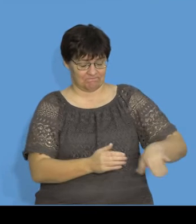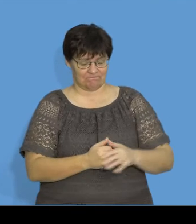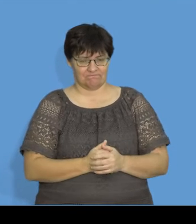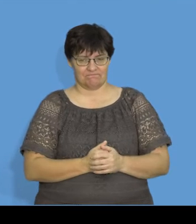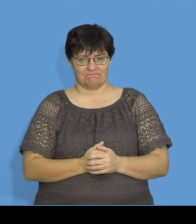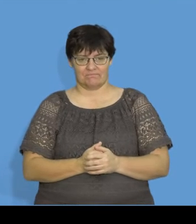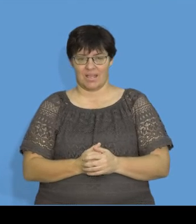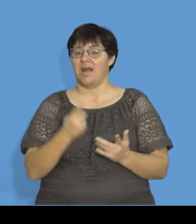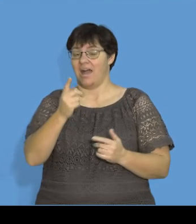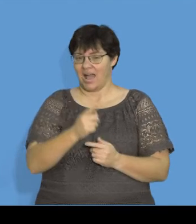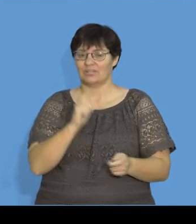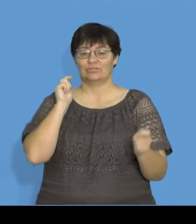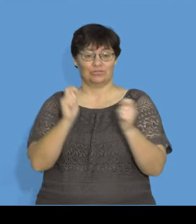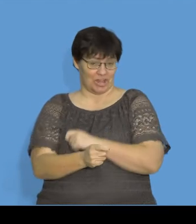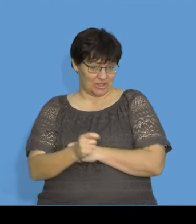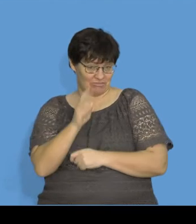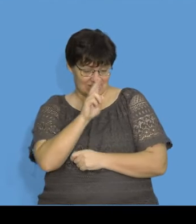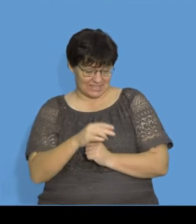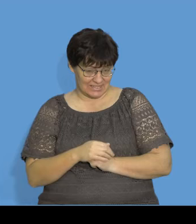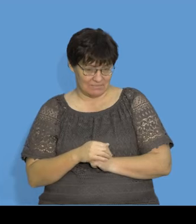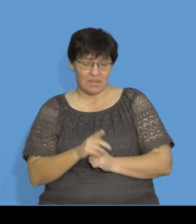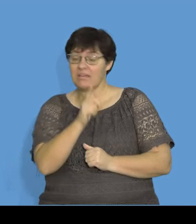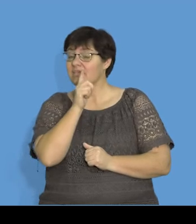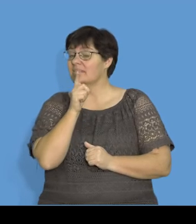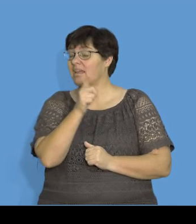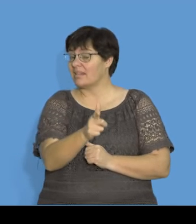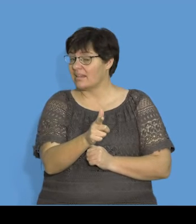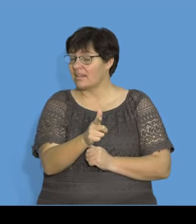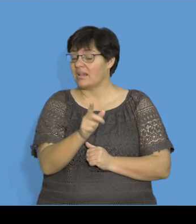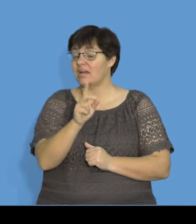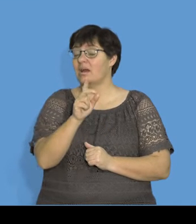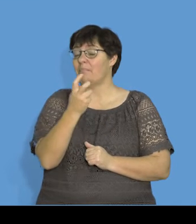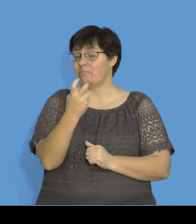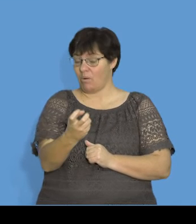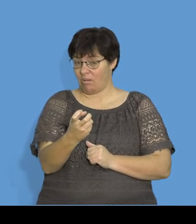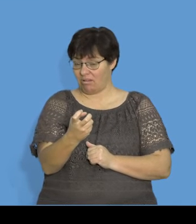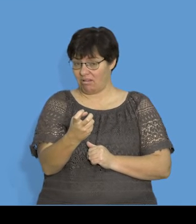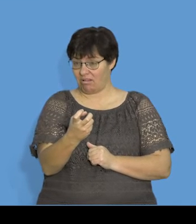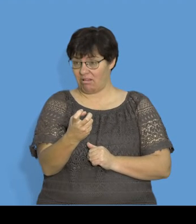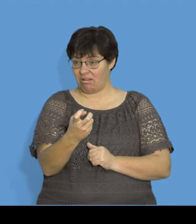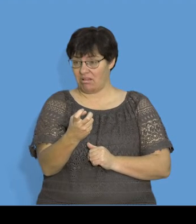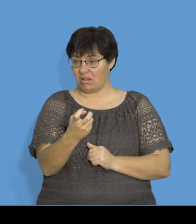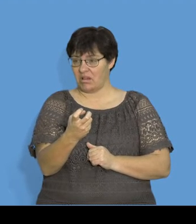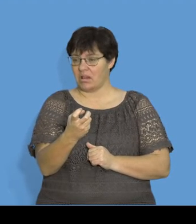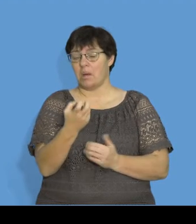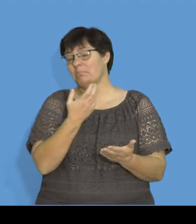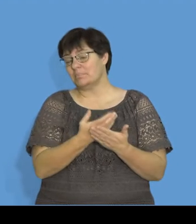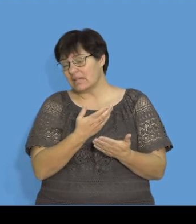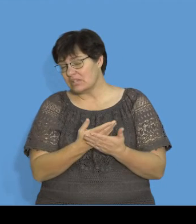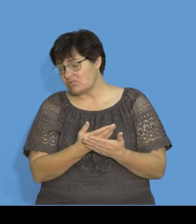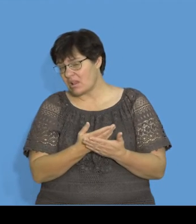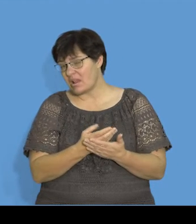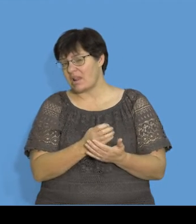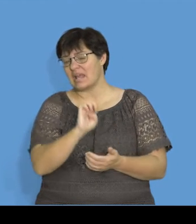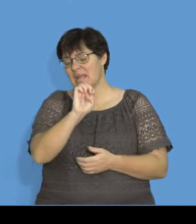A ball, ooh, now they're changing things up a little bit. Now they tell you a ball has a potential energy